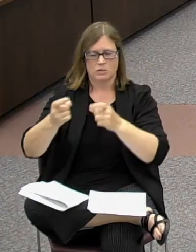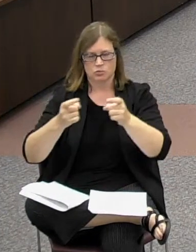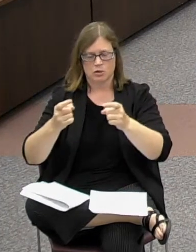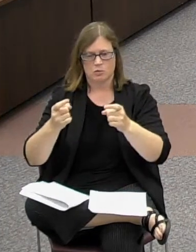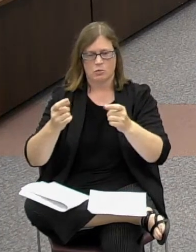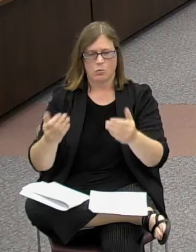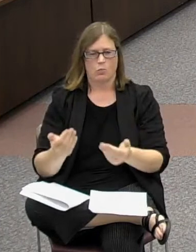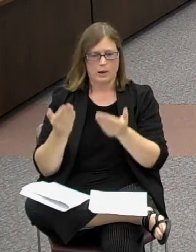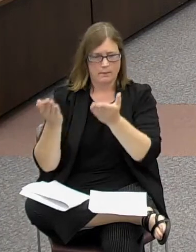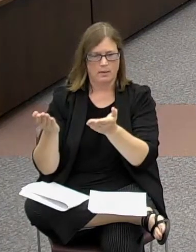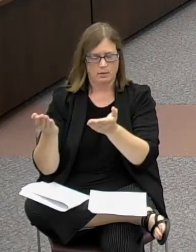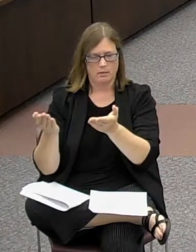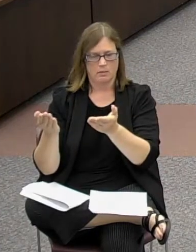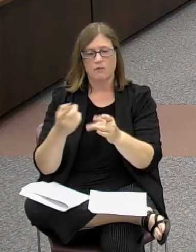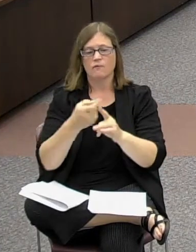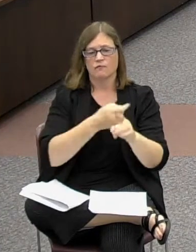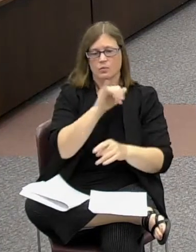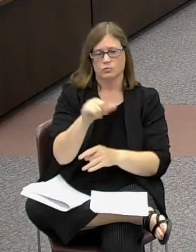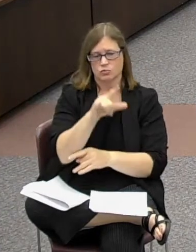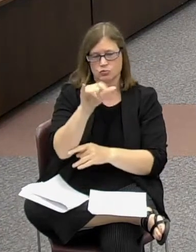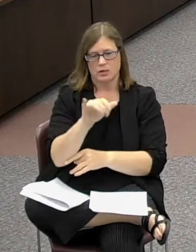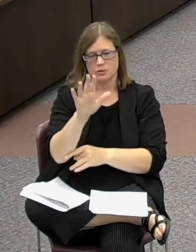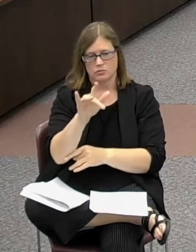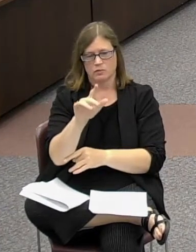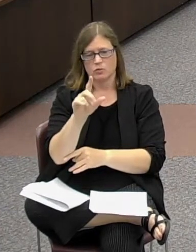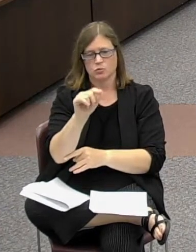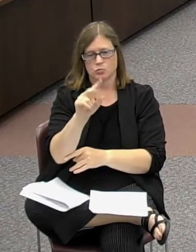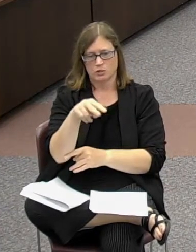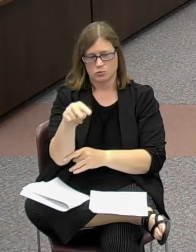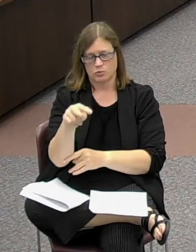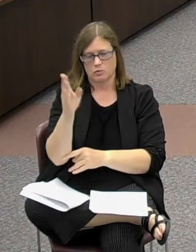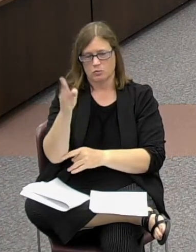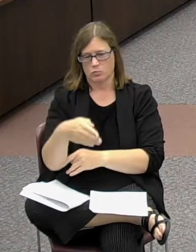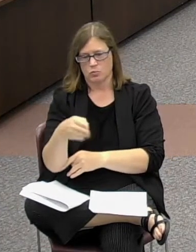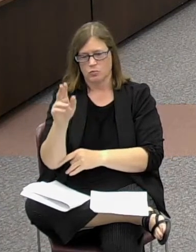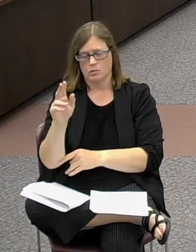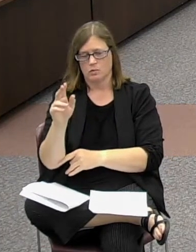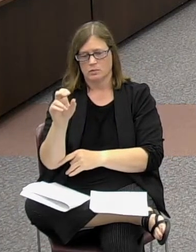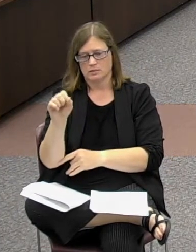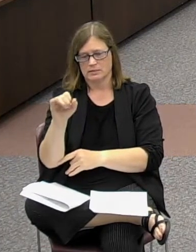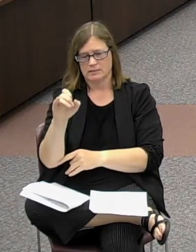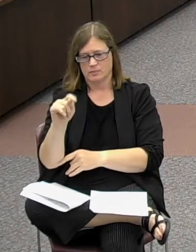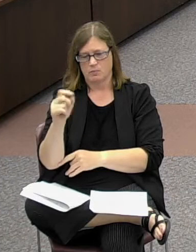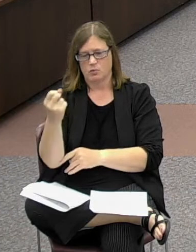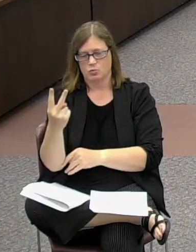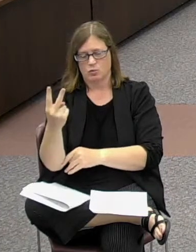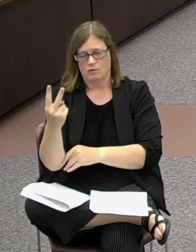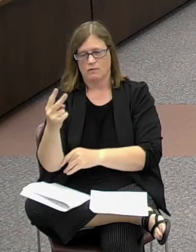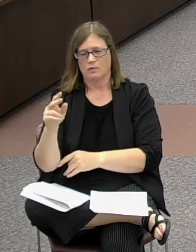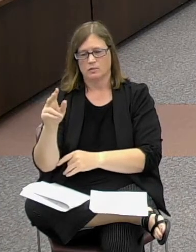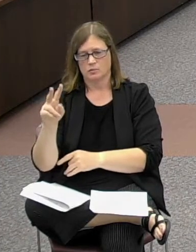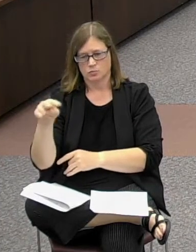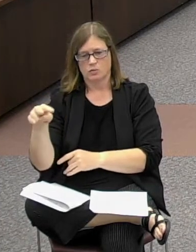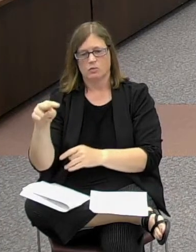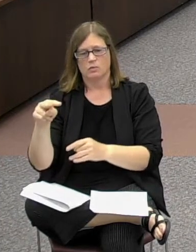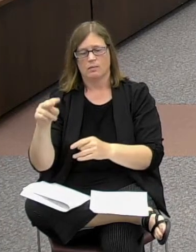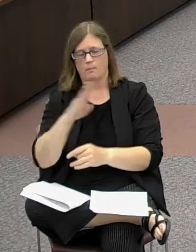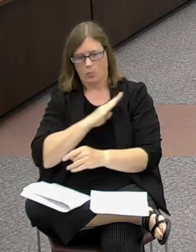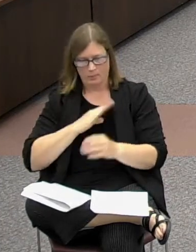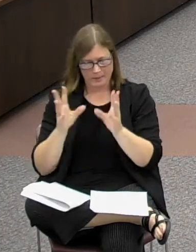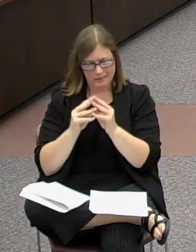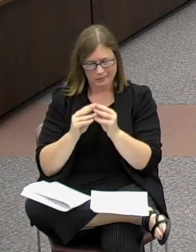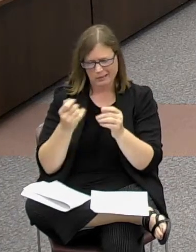recommendations from July 25th, 2022 through the September 12th, 2022 Board of Education meeting. Just